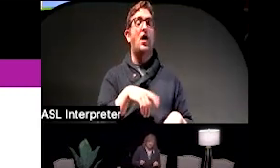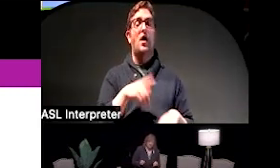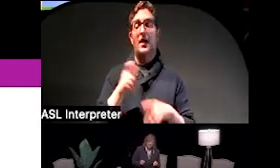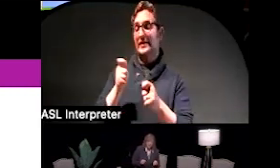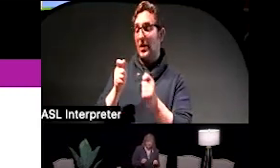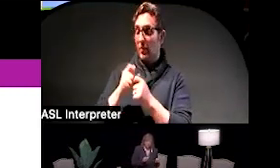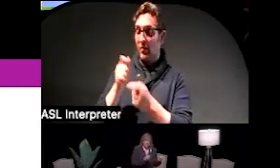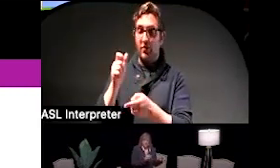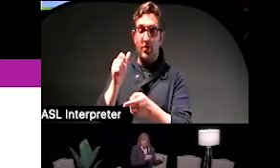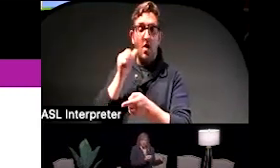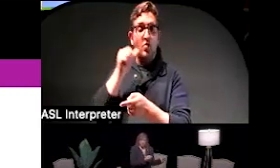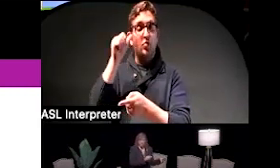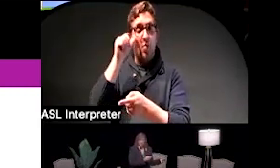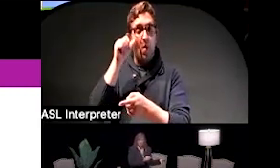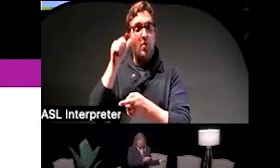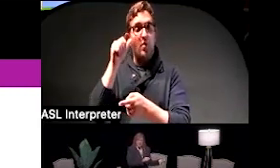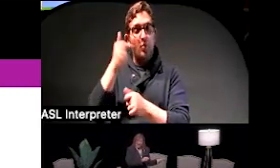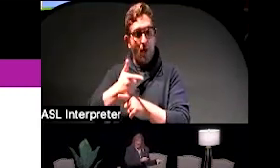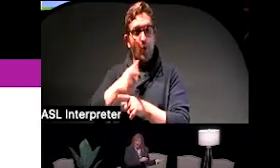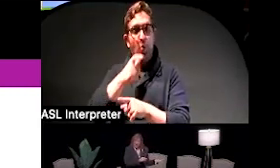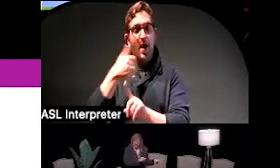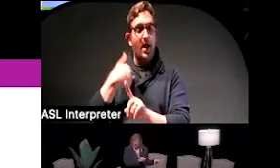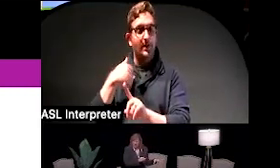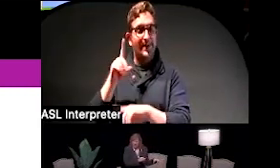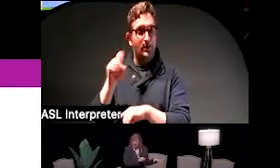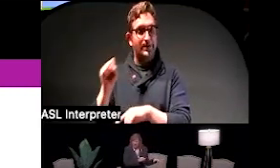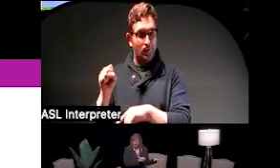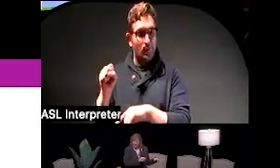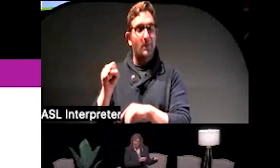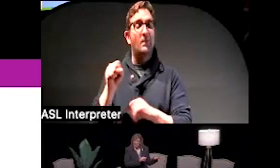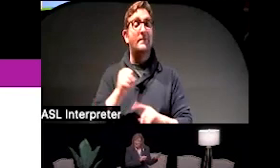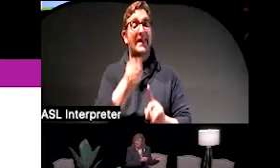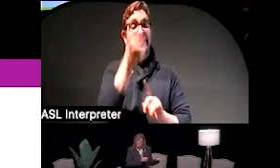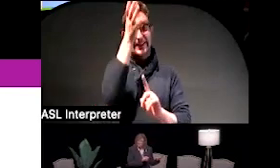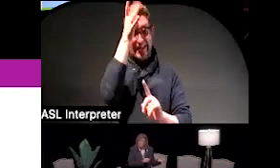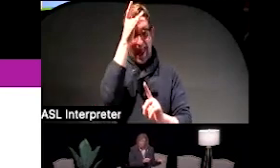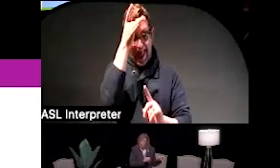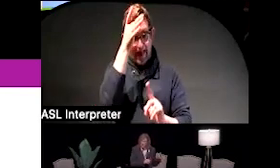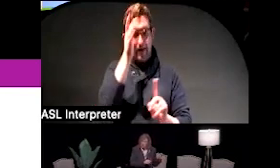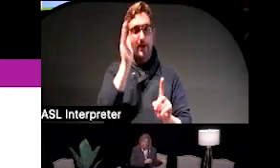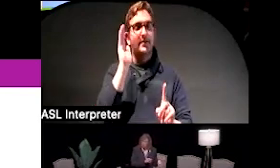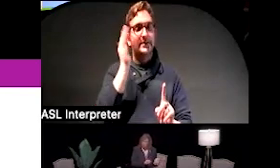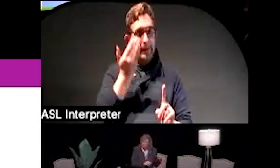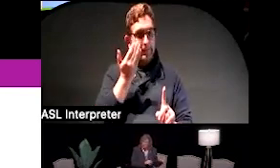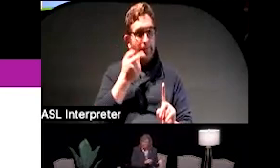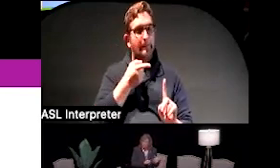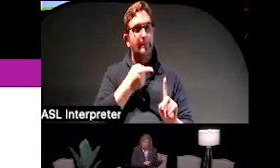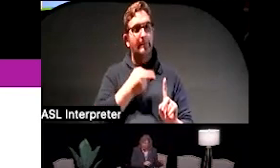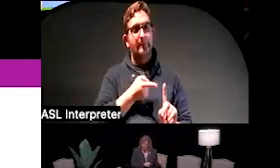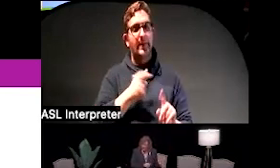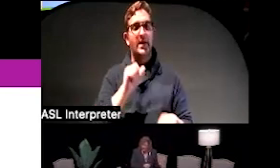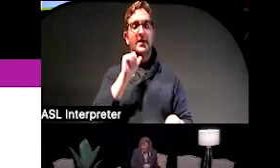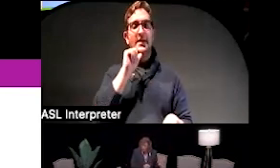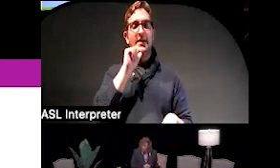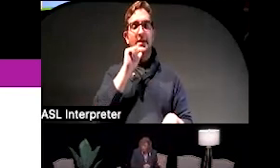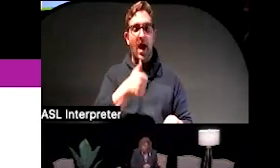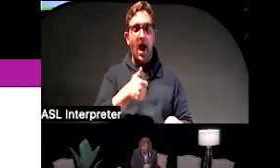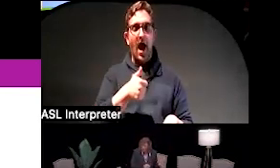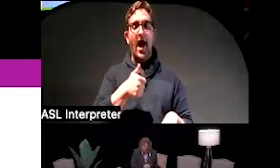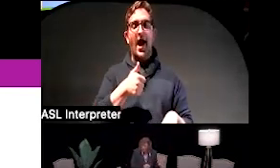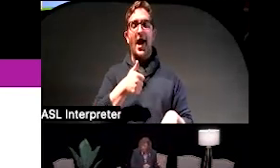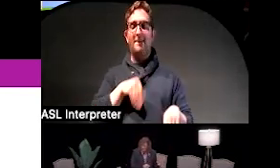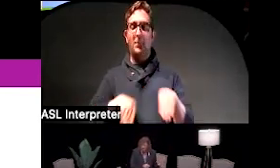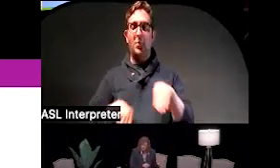Down syndrome, Dad seems to be not moving physically as well.